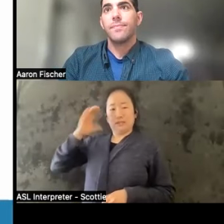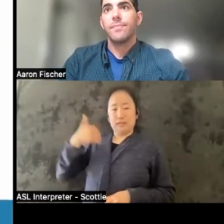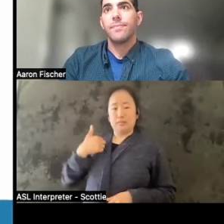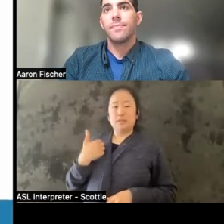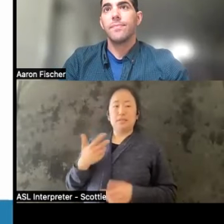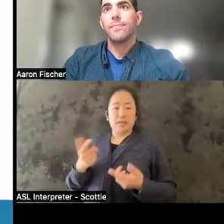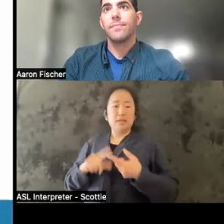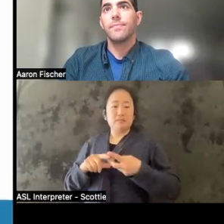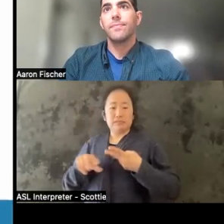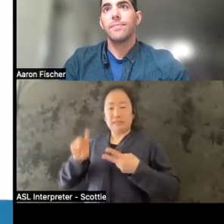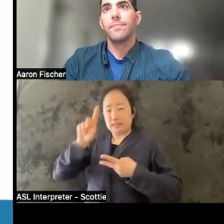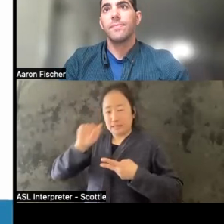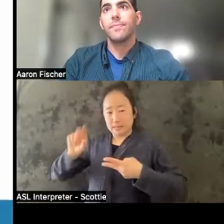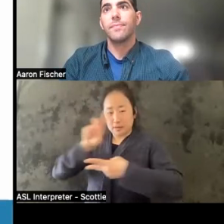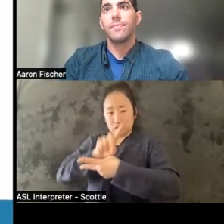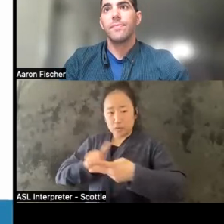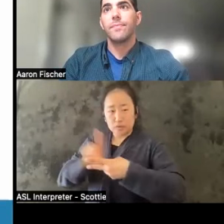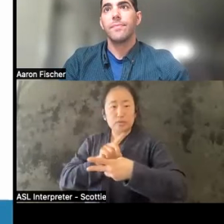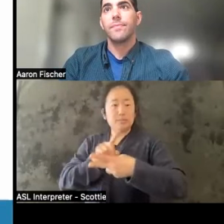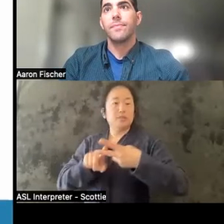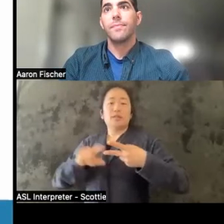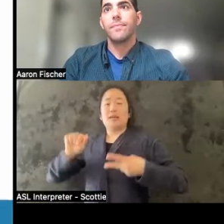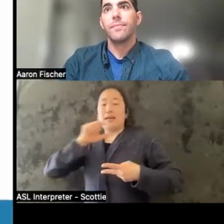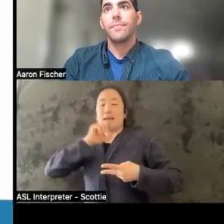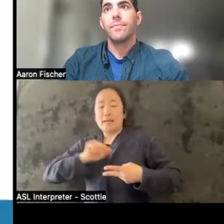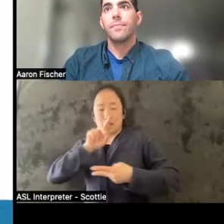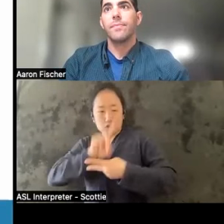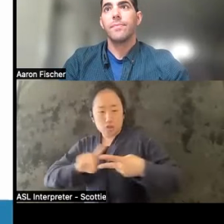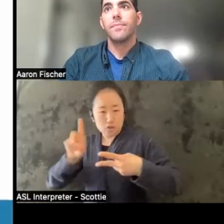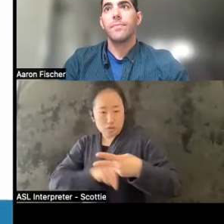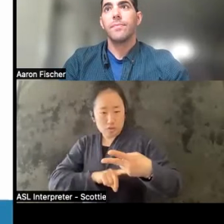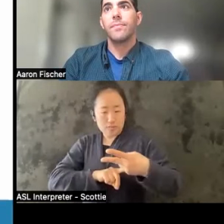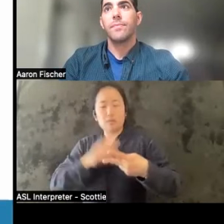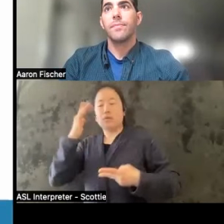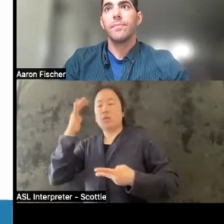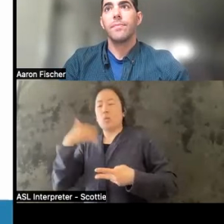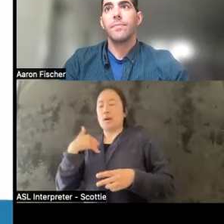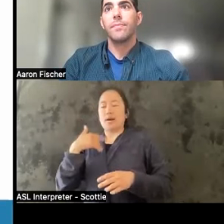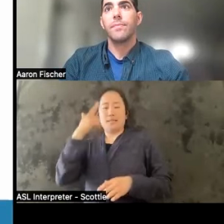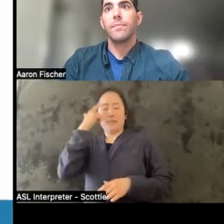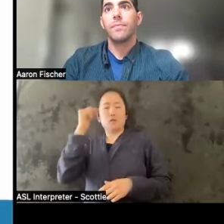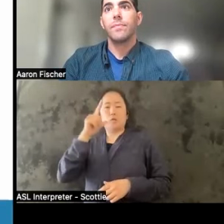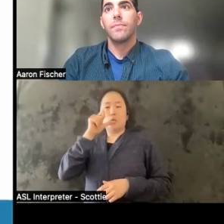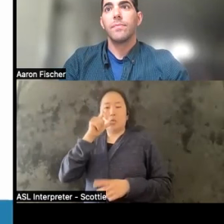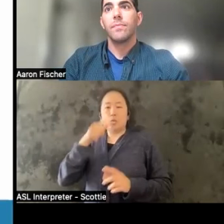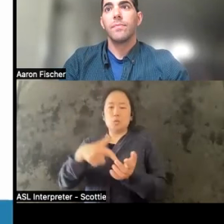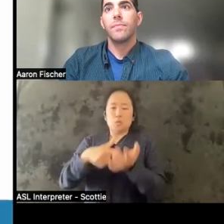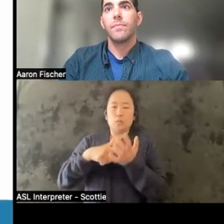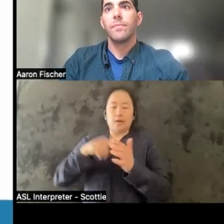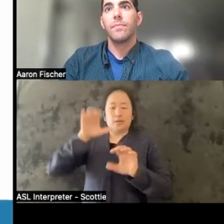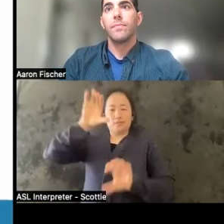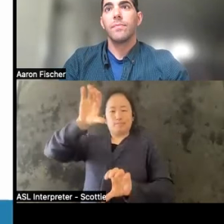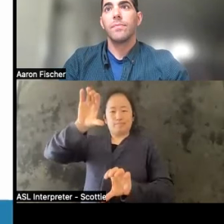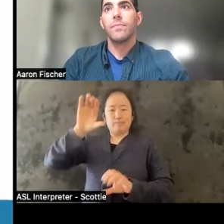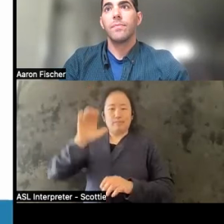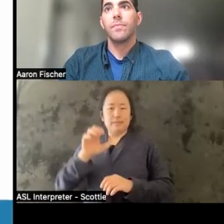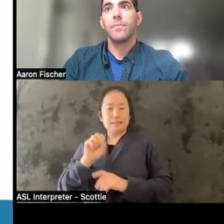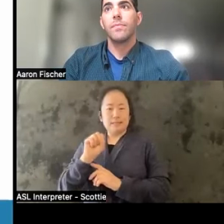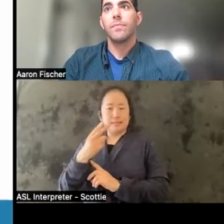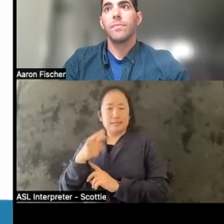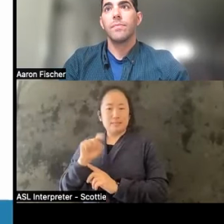who's getting assigned these shifts. It is a little bit, the age thing is a little bit less clear because